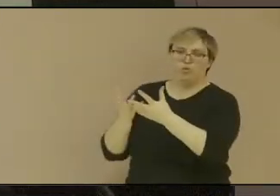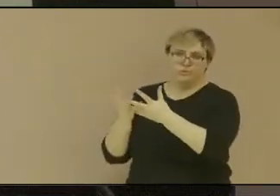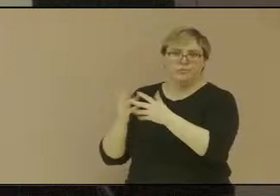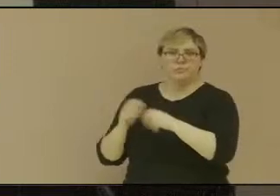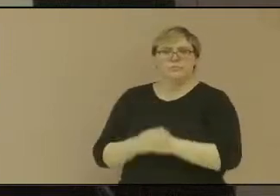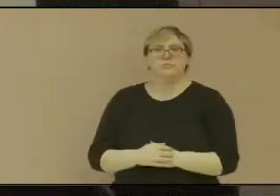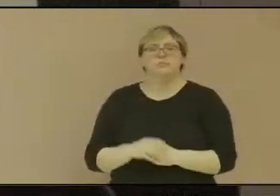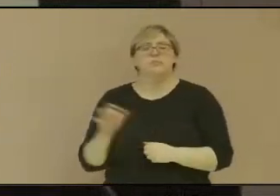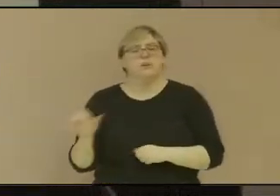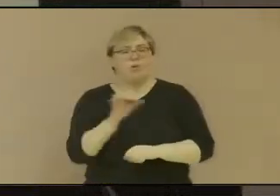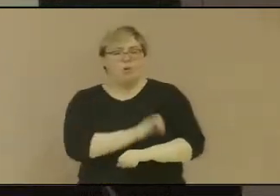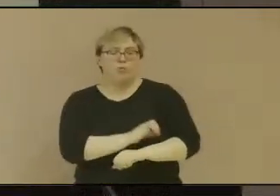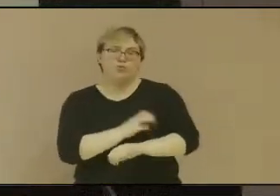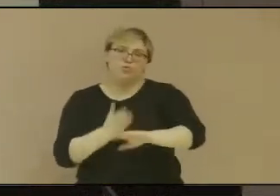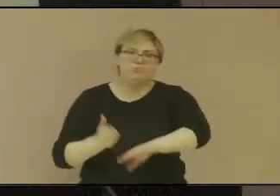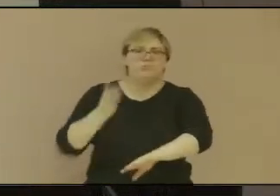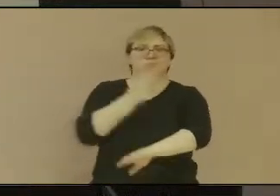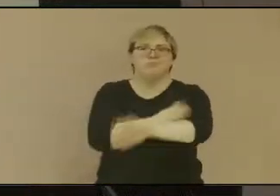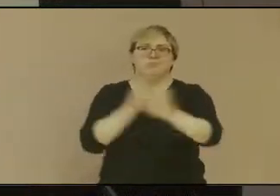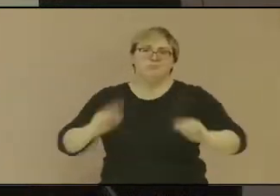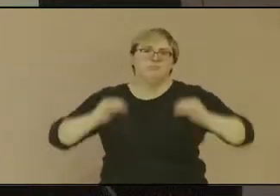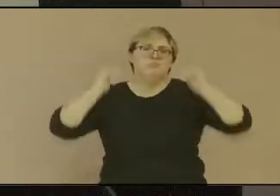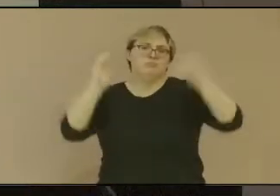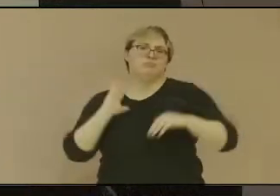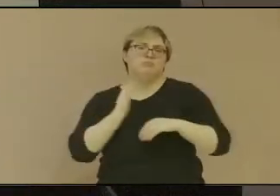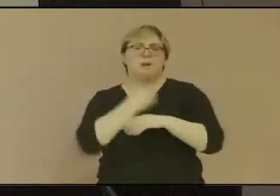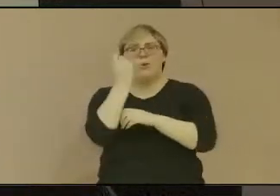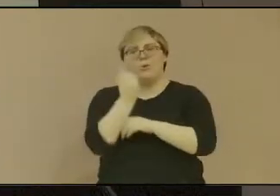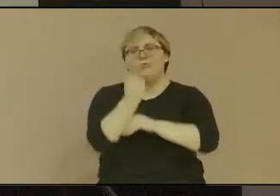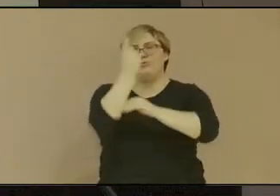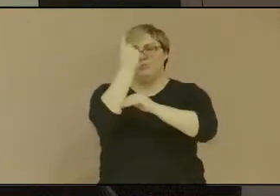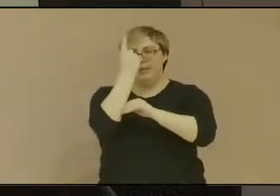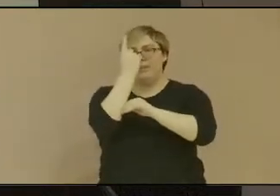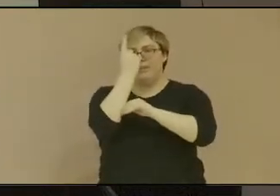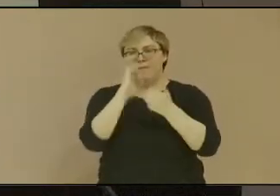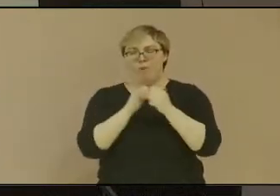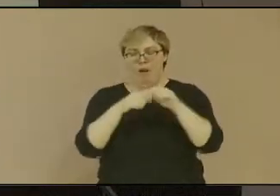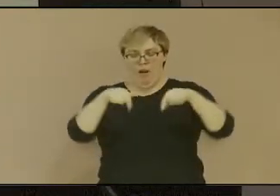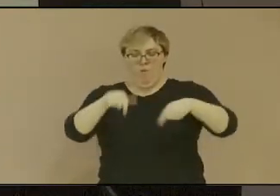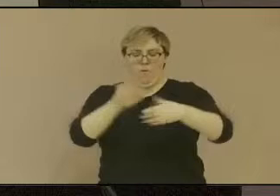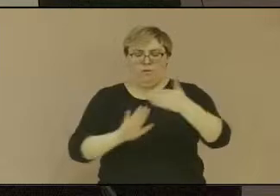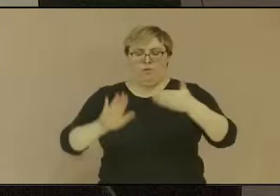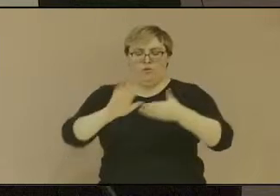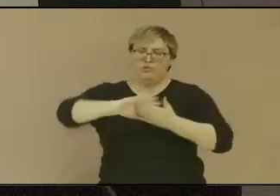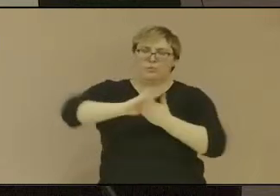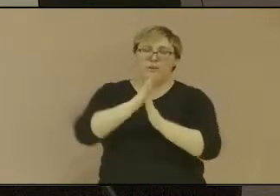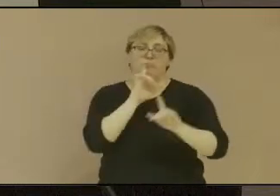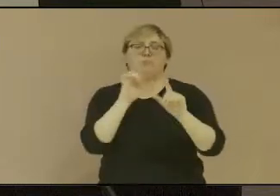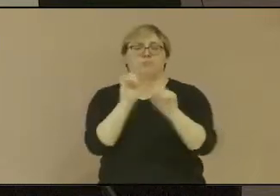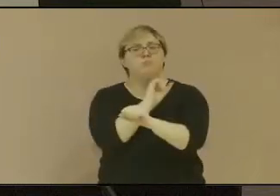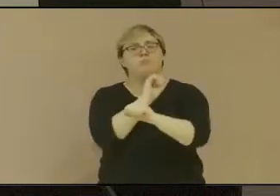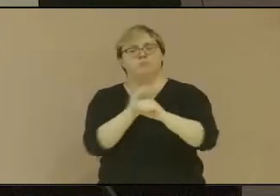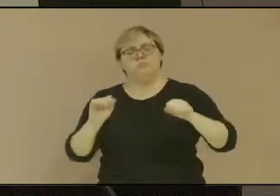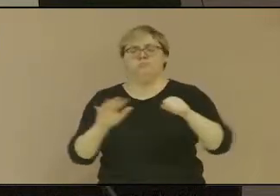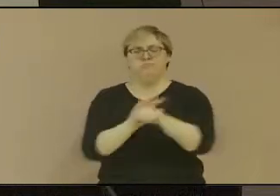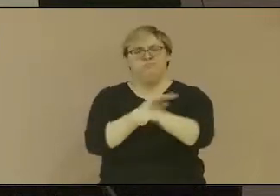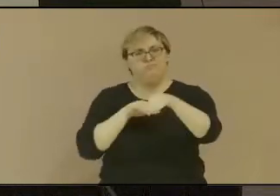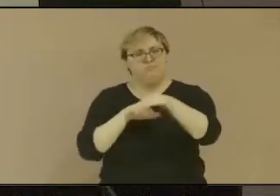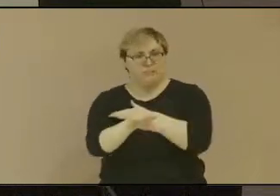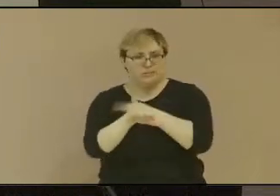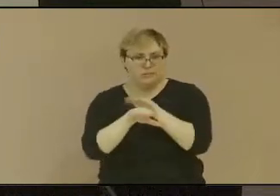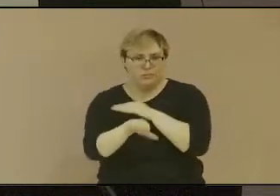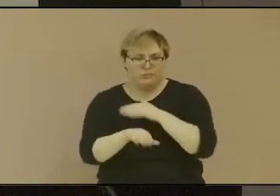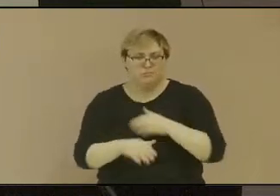to make Kings a truly, positively accessible community. And as Michelle had pointed out